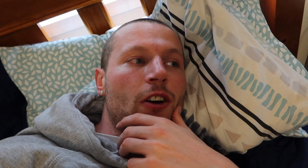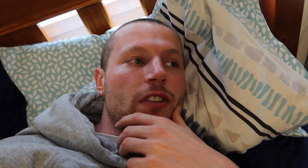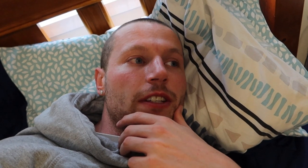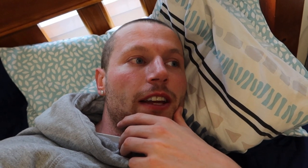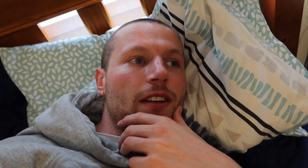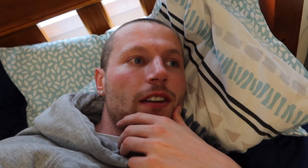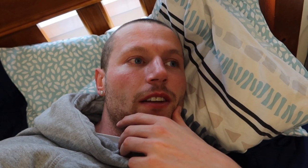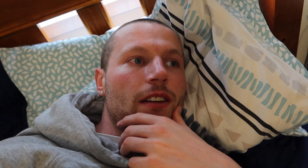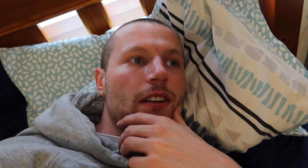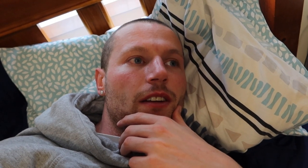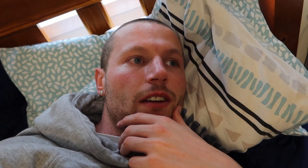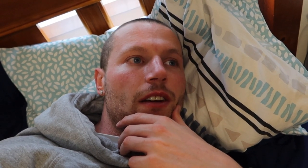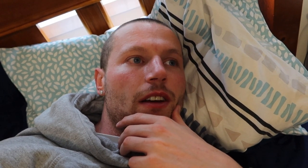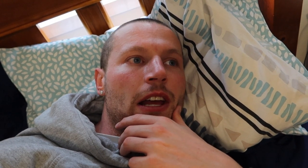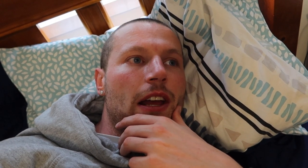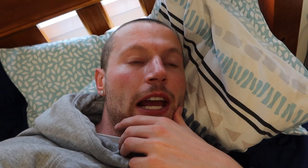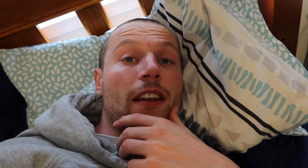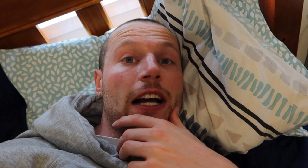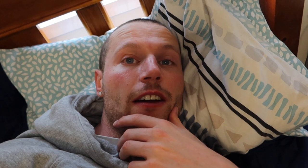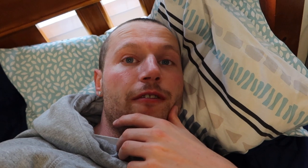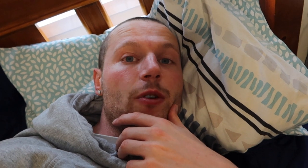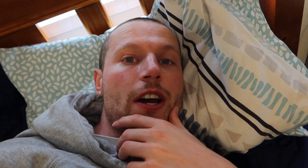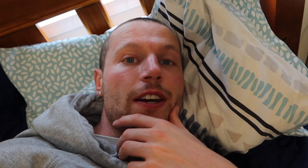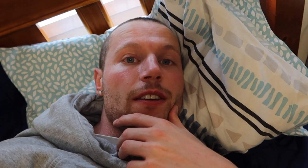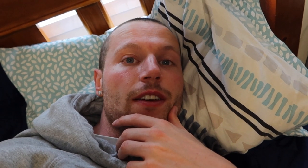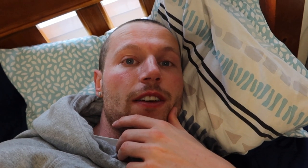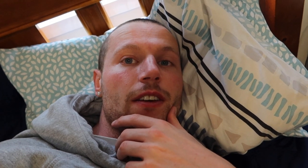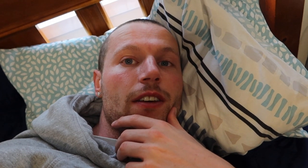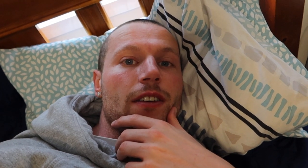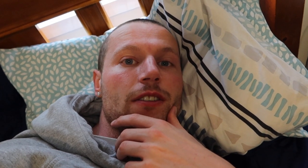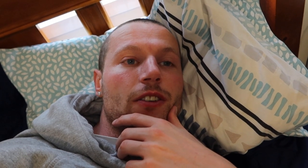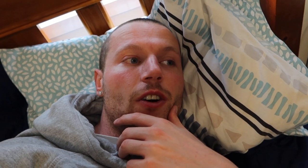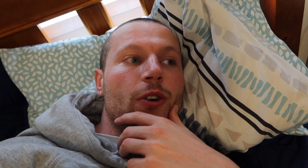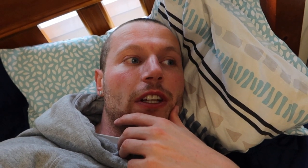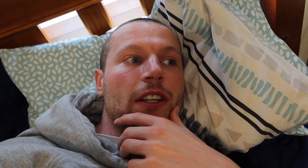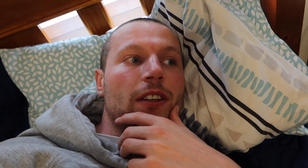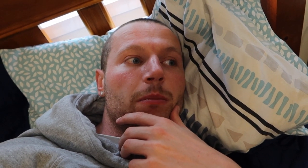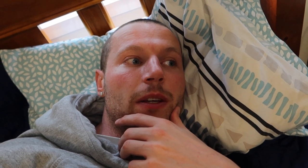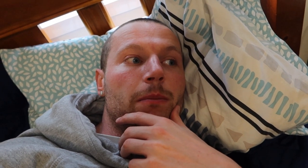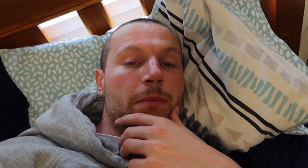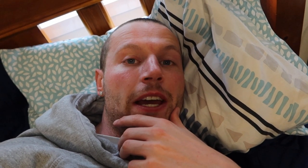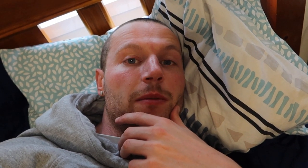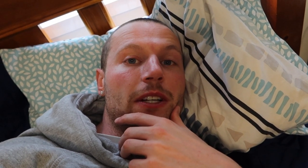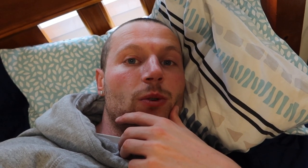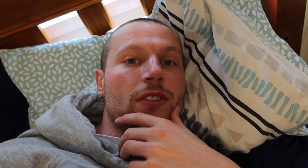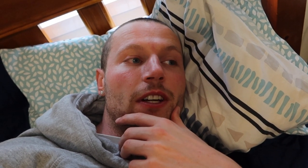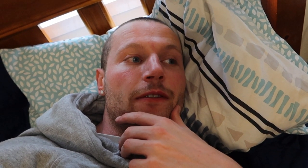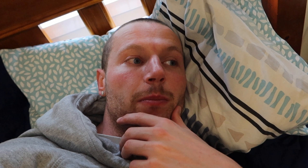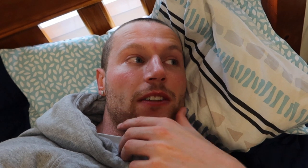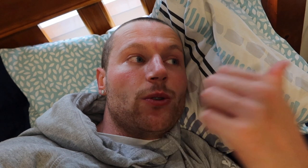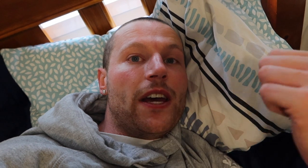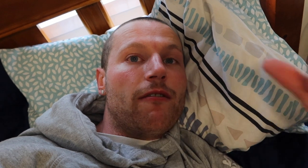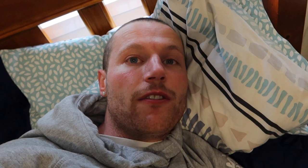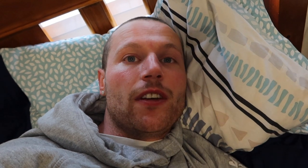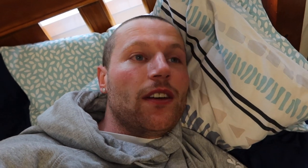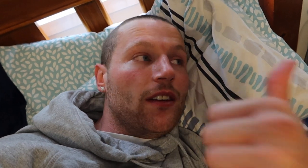I cannot overstate how lucky I feel right now to not only be back in my daughter's lives,